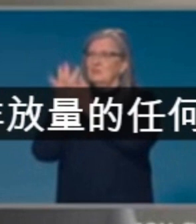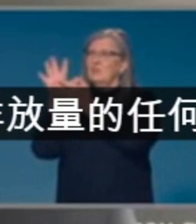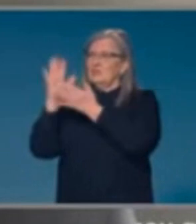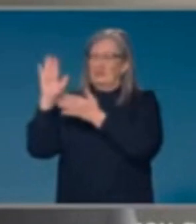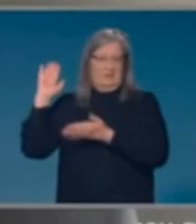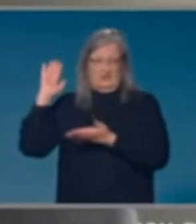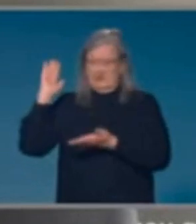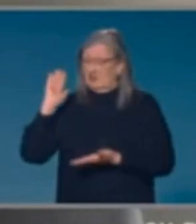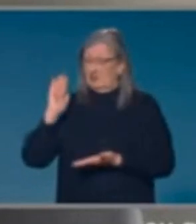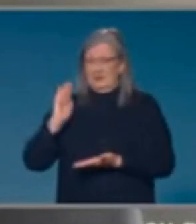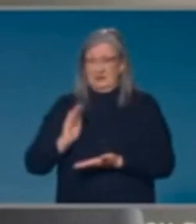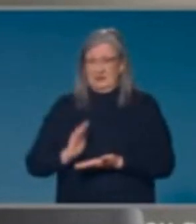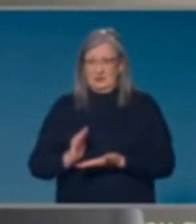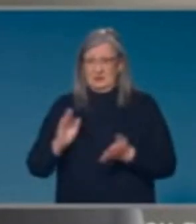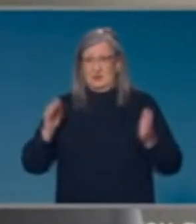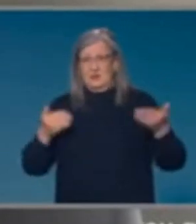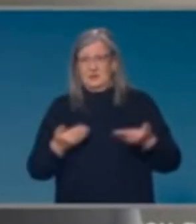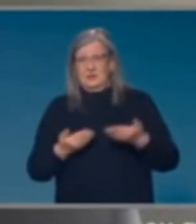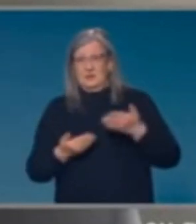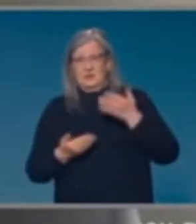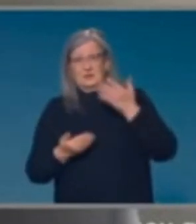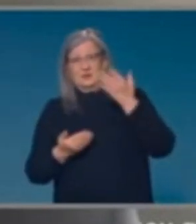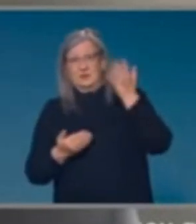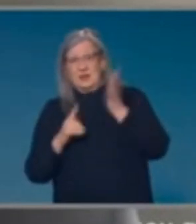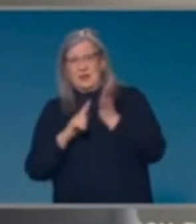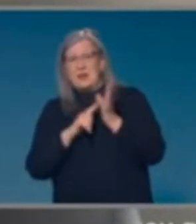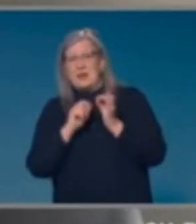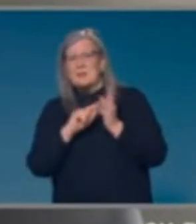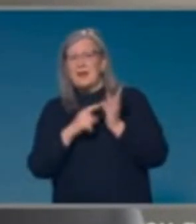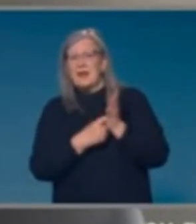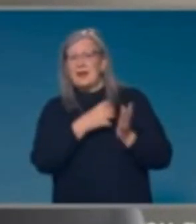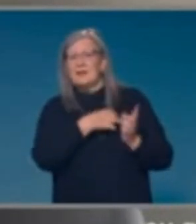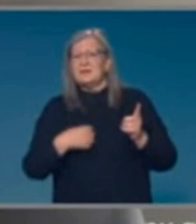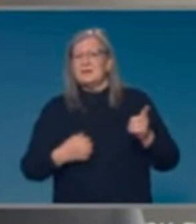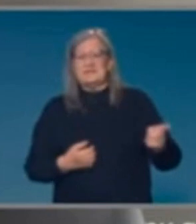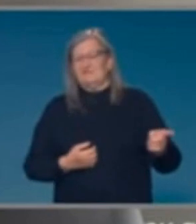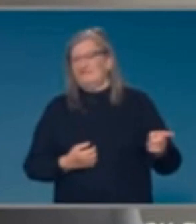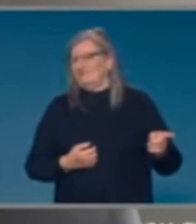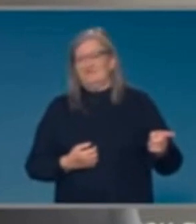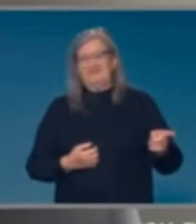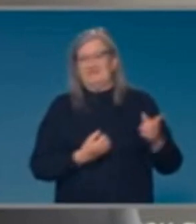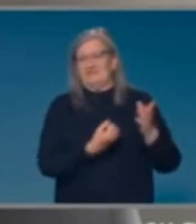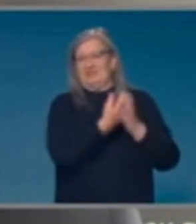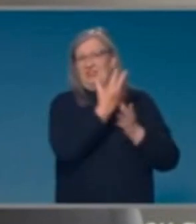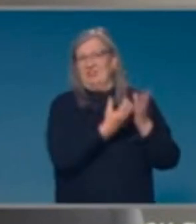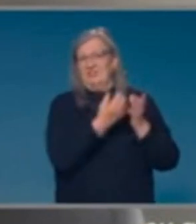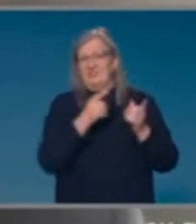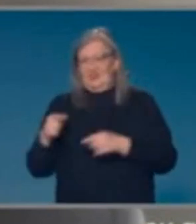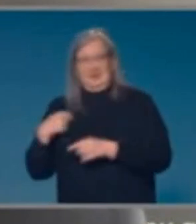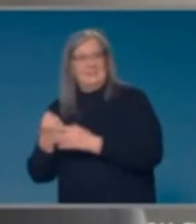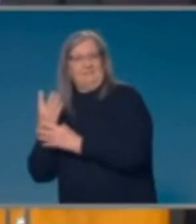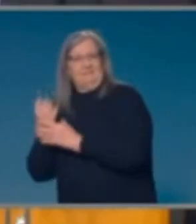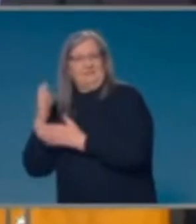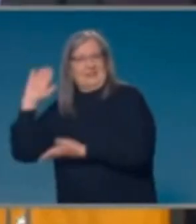time the ALP was in government. So we've had emissions plummet under us. We've